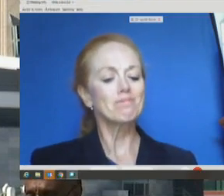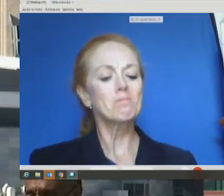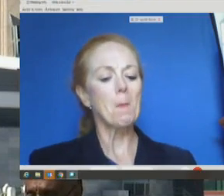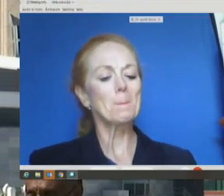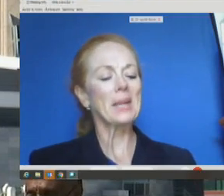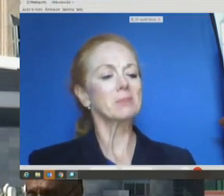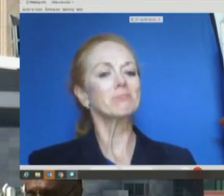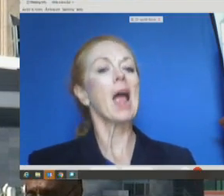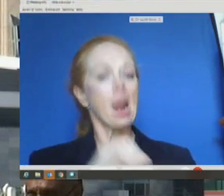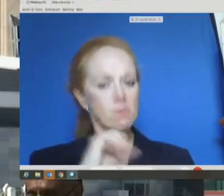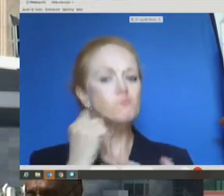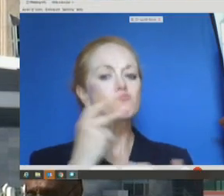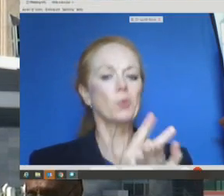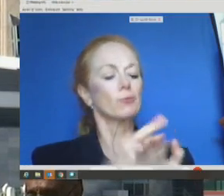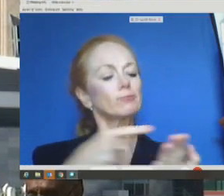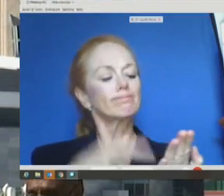that.